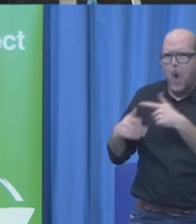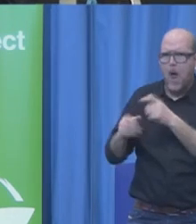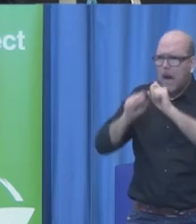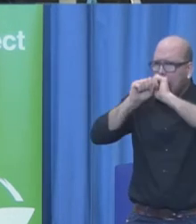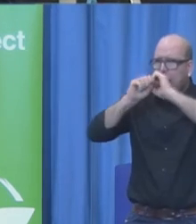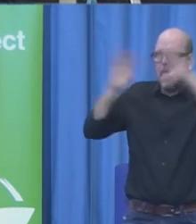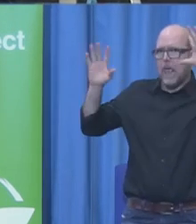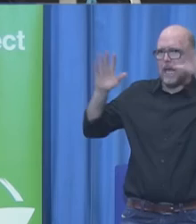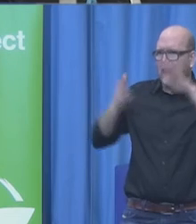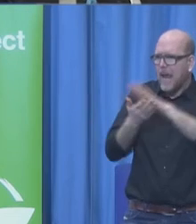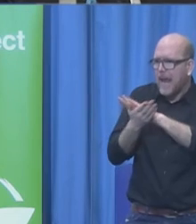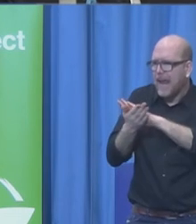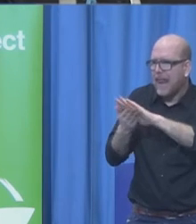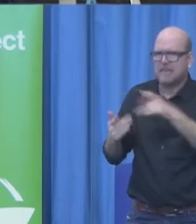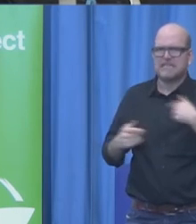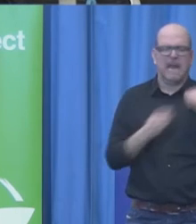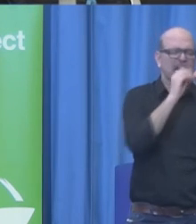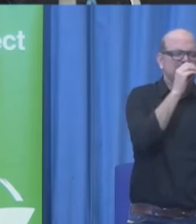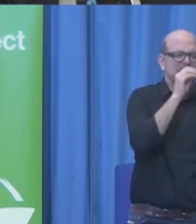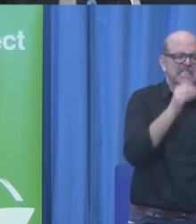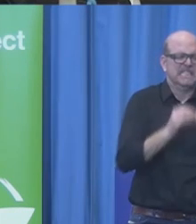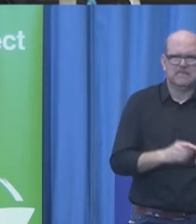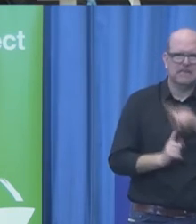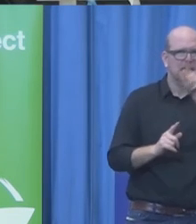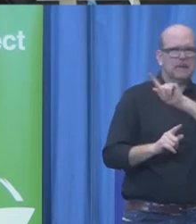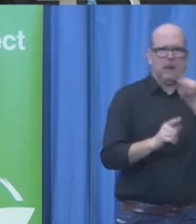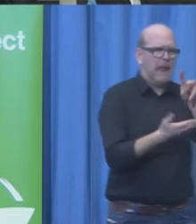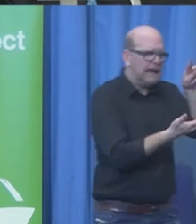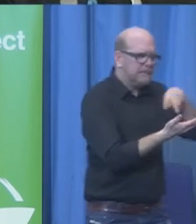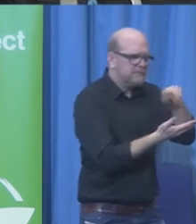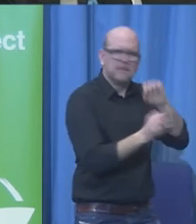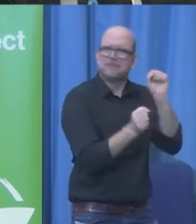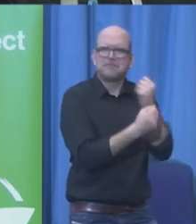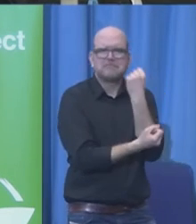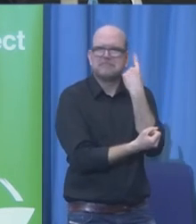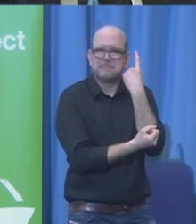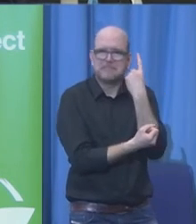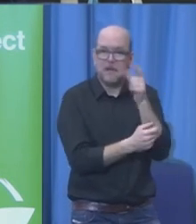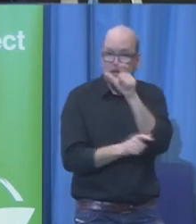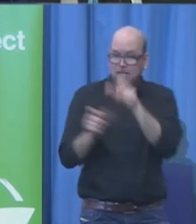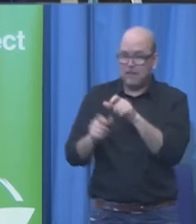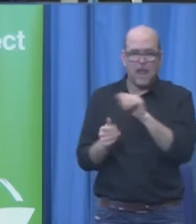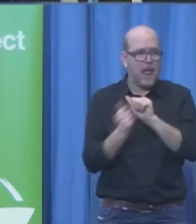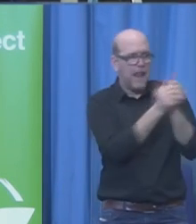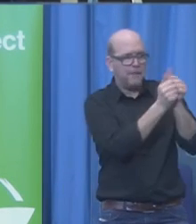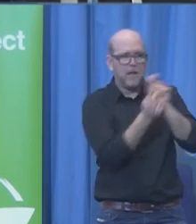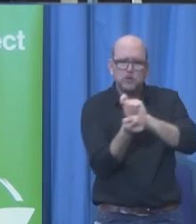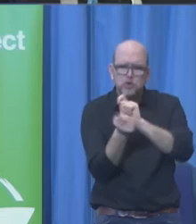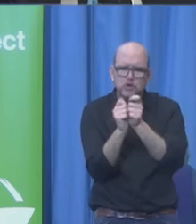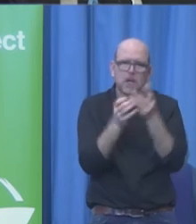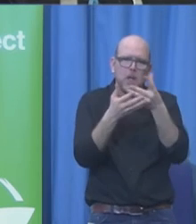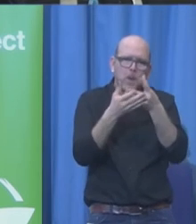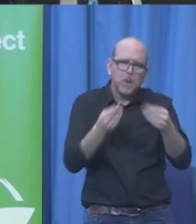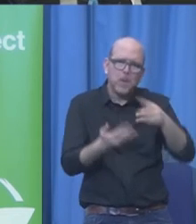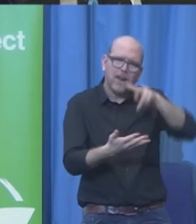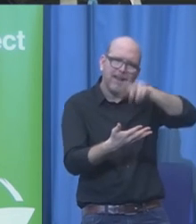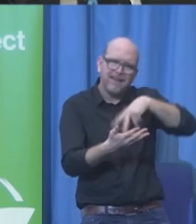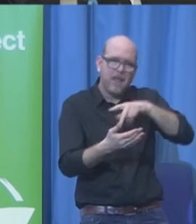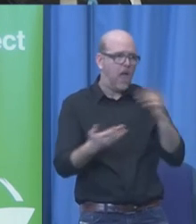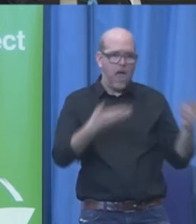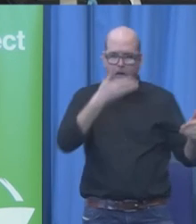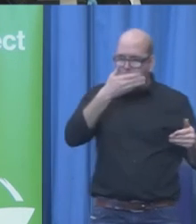is, I think, the way we have to go and to find new